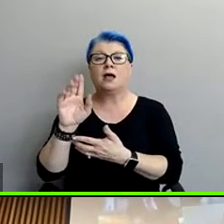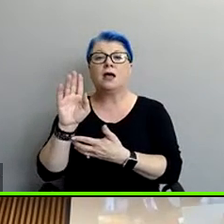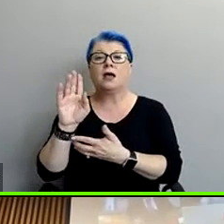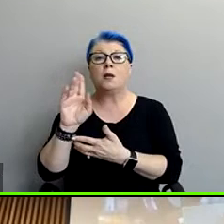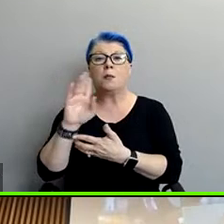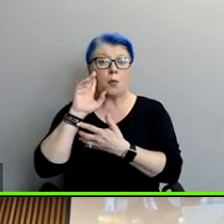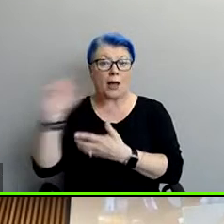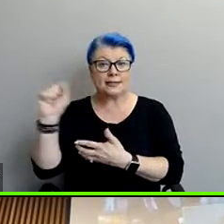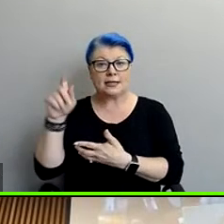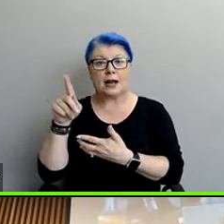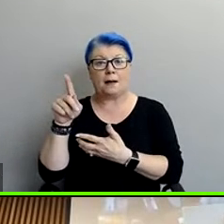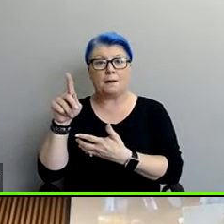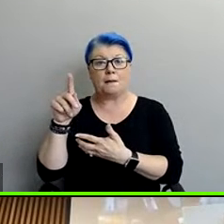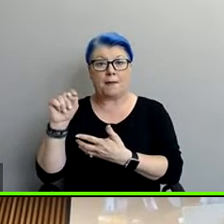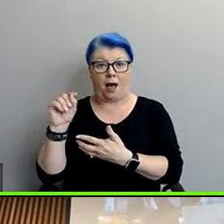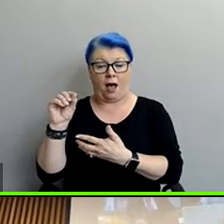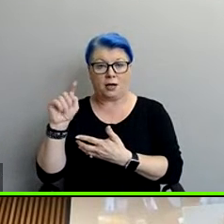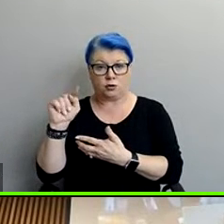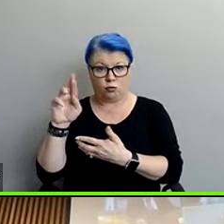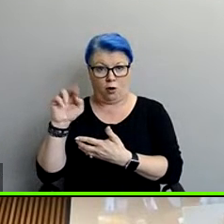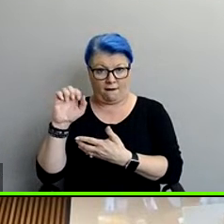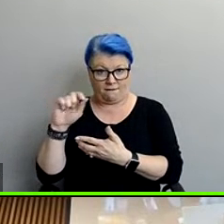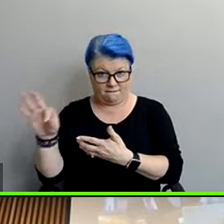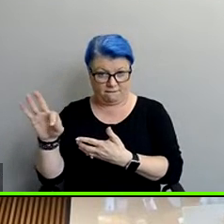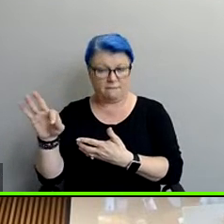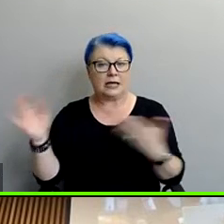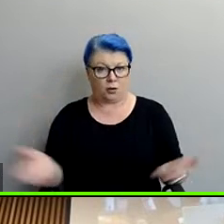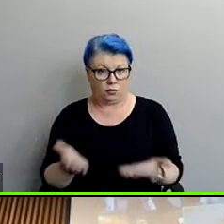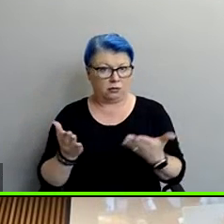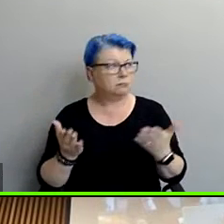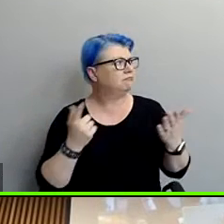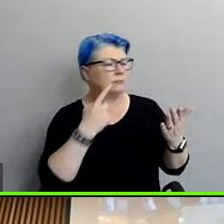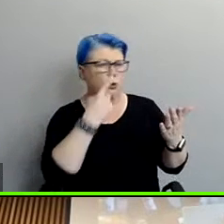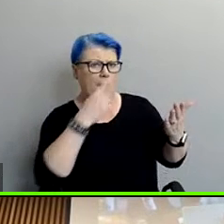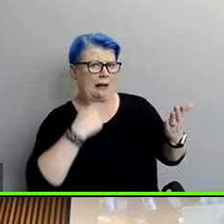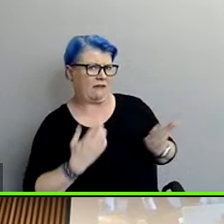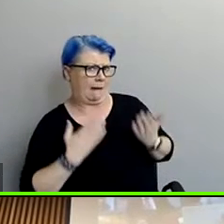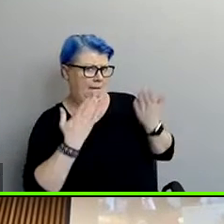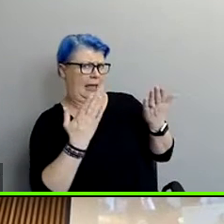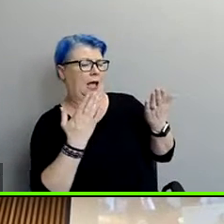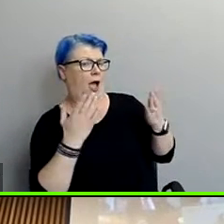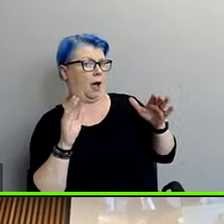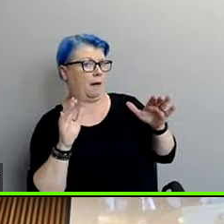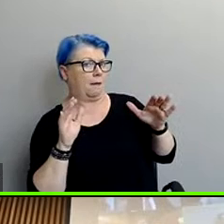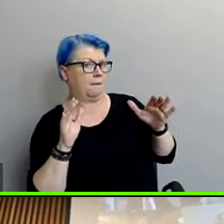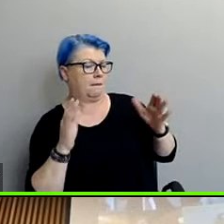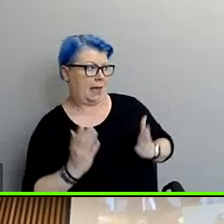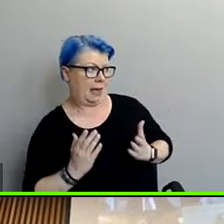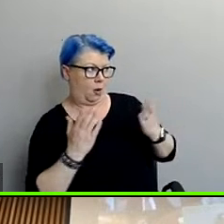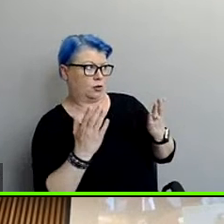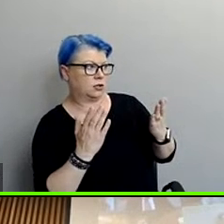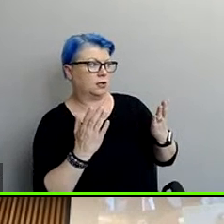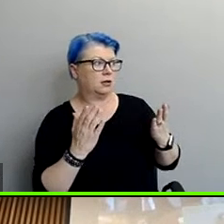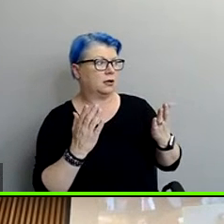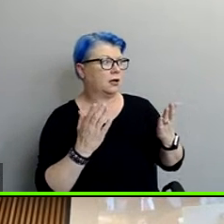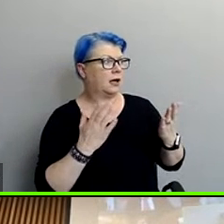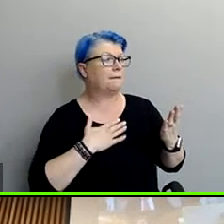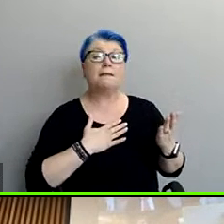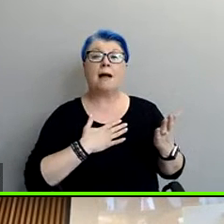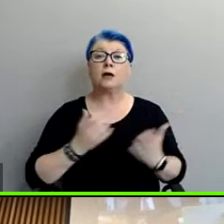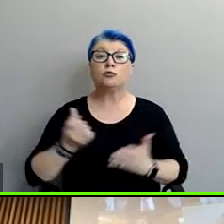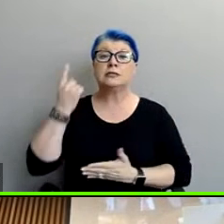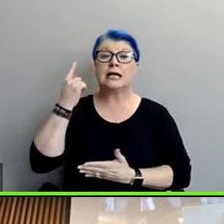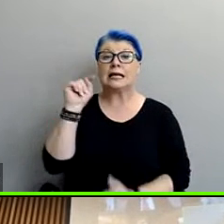Here. I would like, Oh, yeah. may I make a motion, but I'd like to make a motion. It's my understanding that Tiffany's